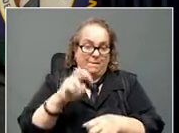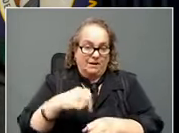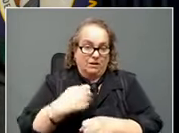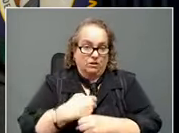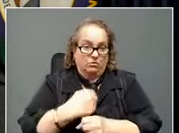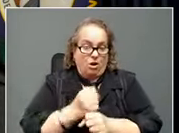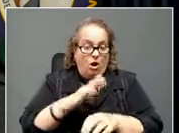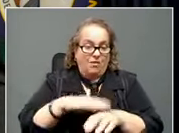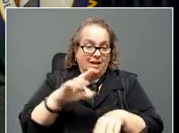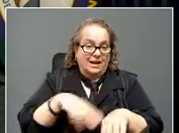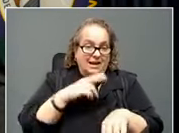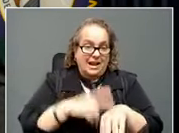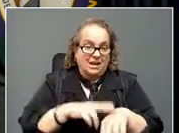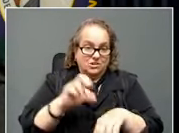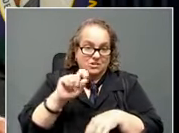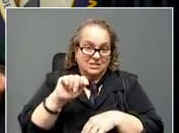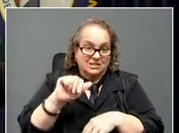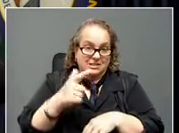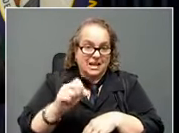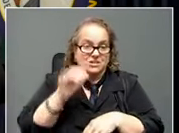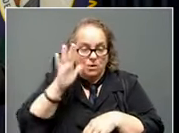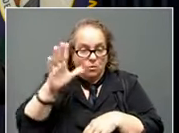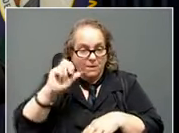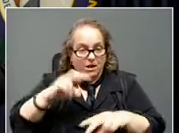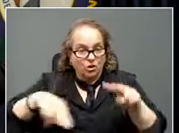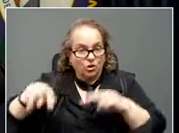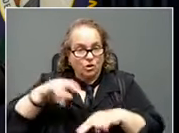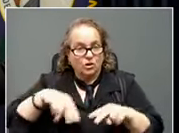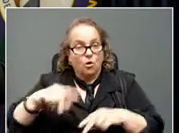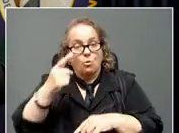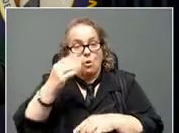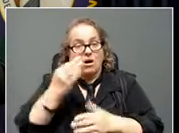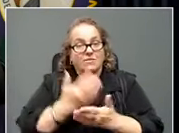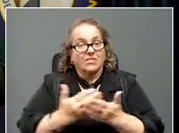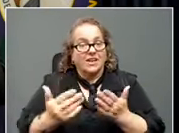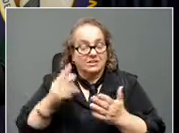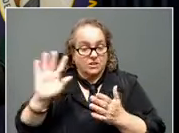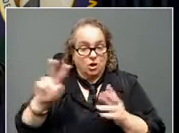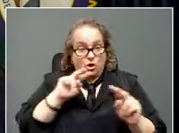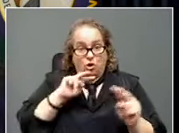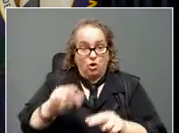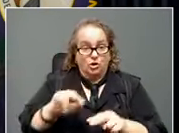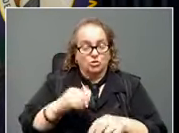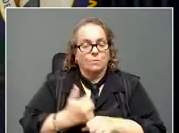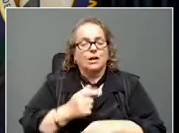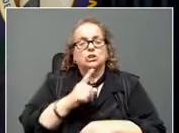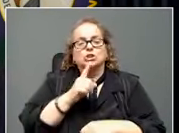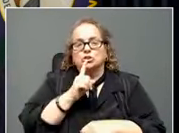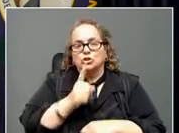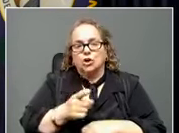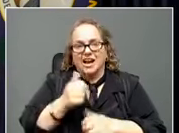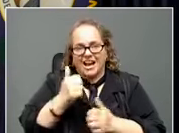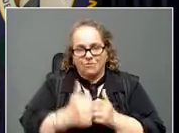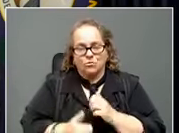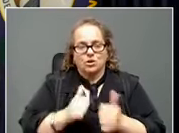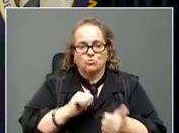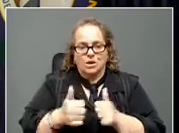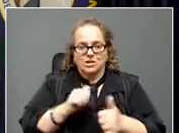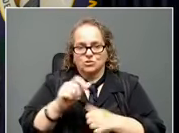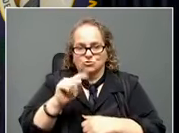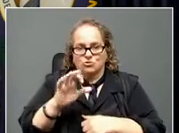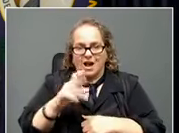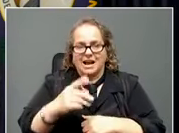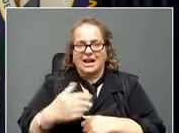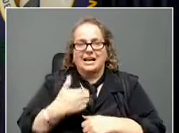national stage that I know will be looking at this. One of the things that they're aimed at doing is trying to make sure every racetrack has the same